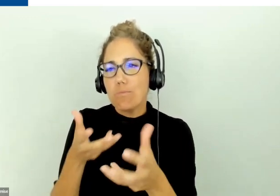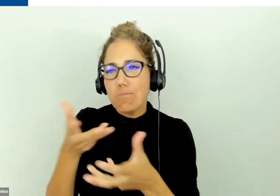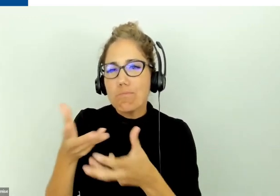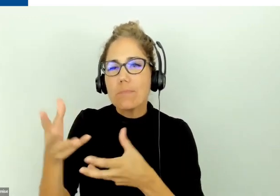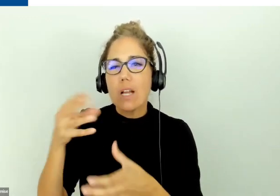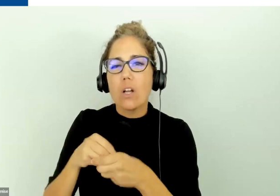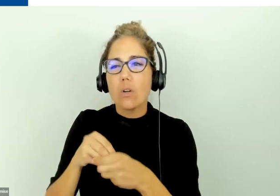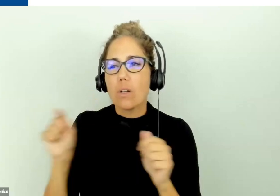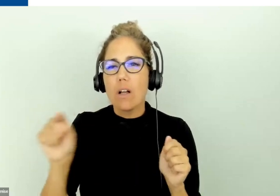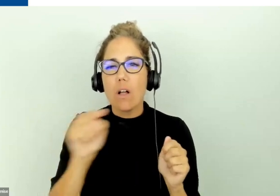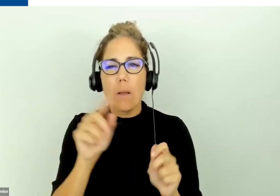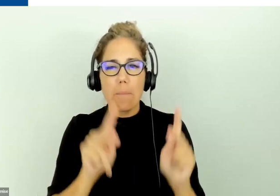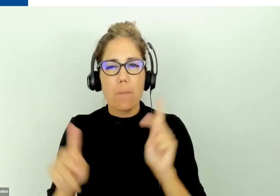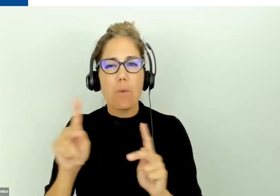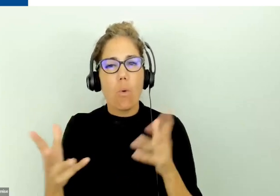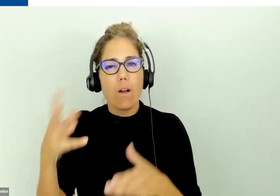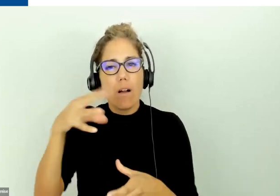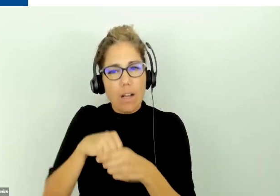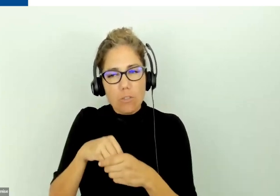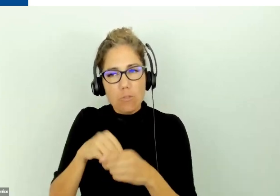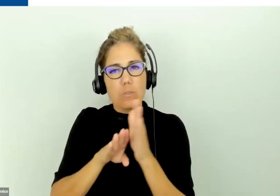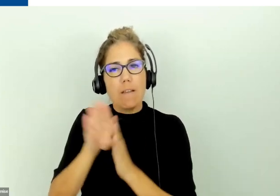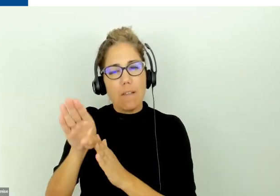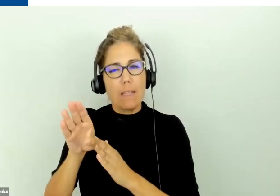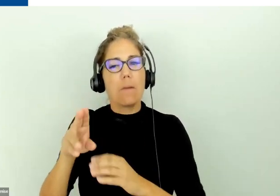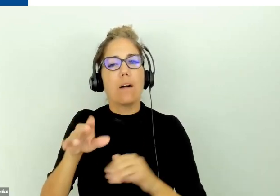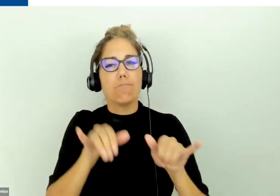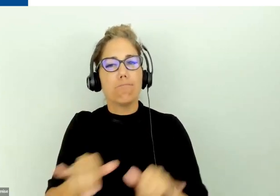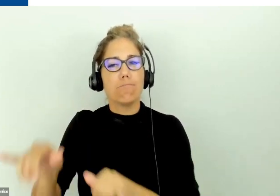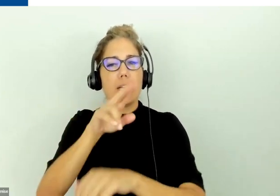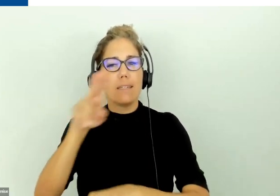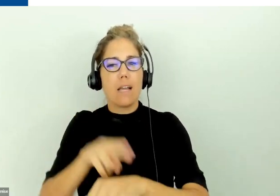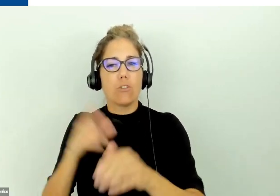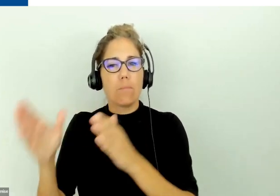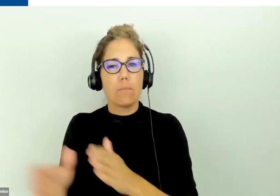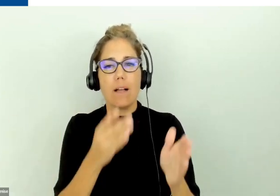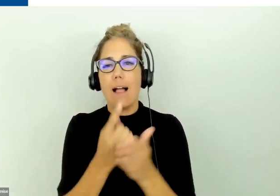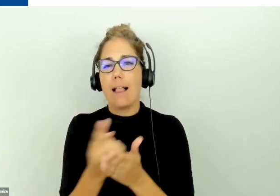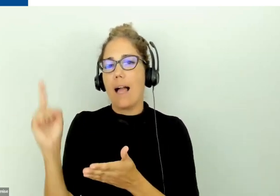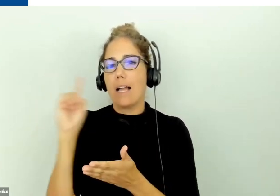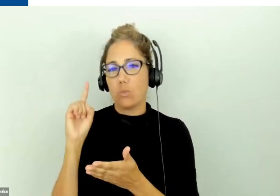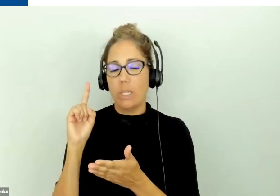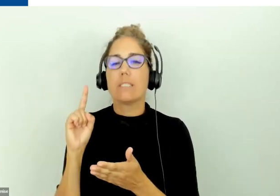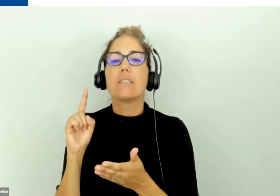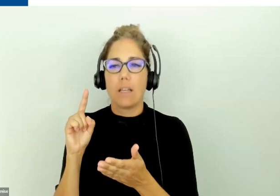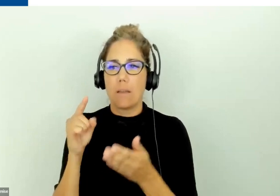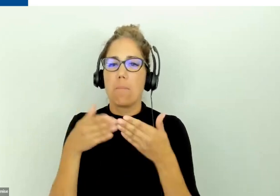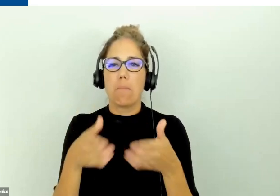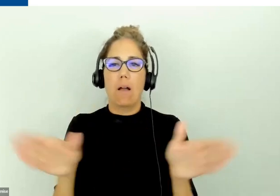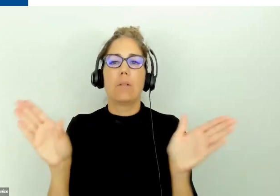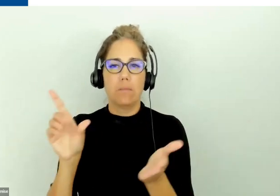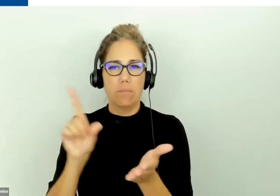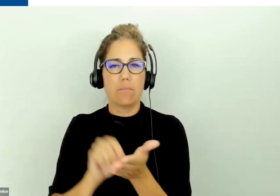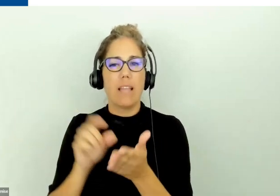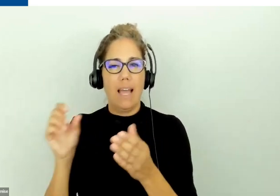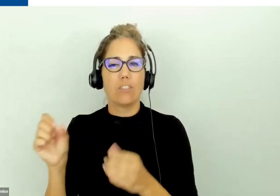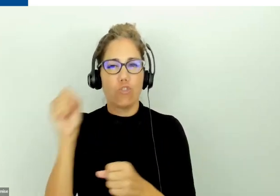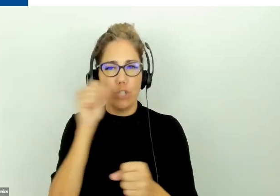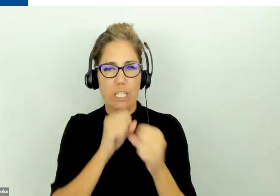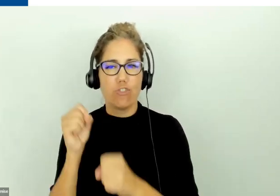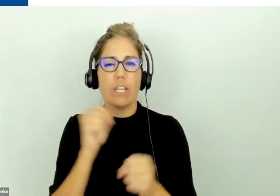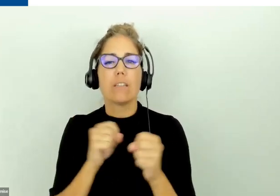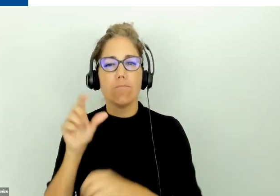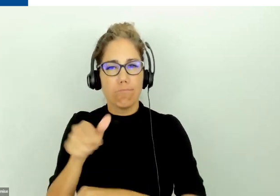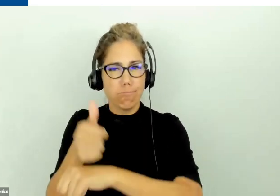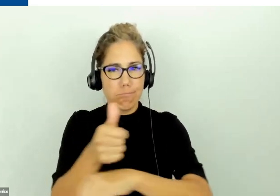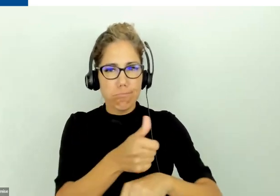those who want to be part of developing a national plan on aging. So last week we publicly released the strategic framework, but we also